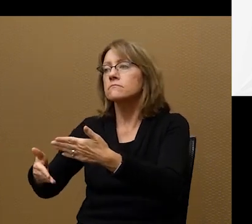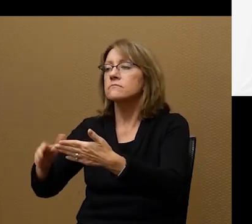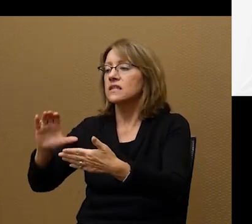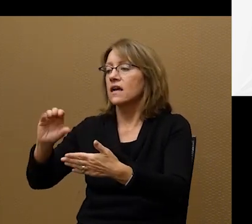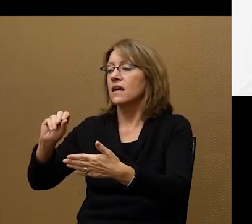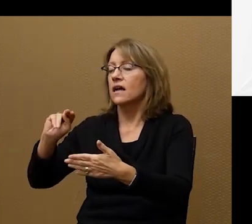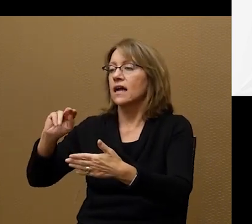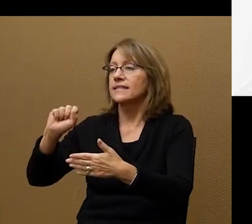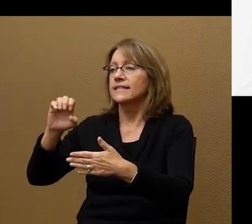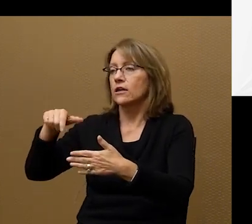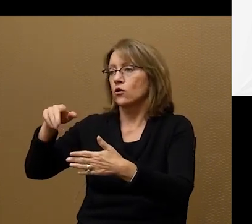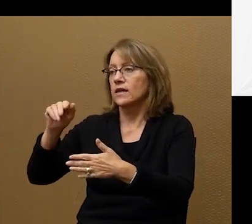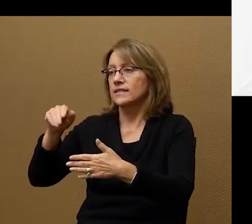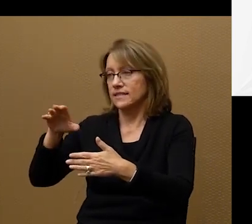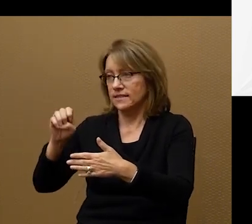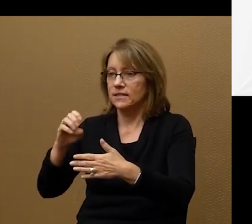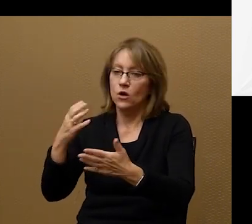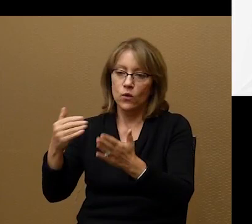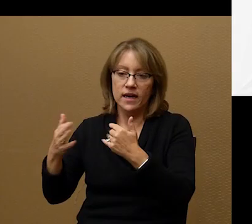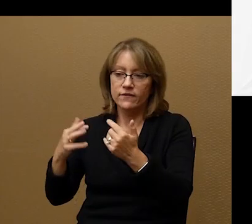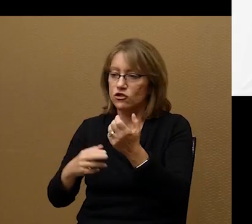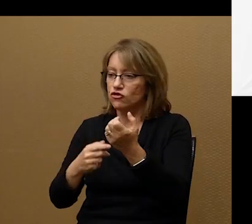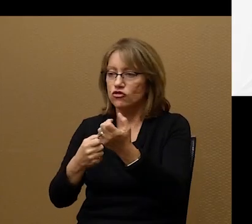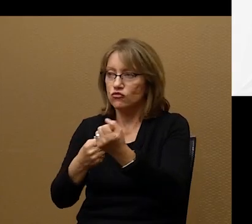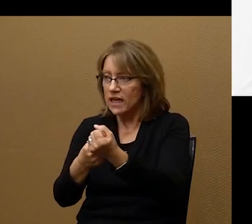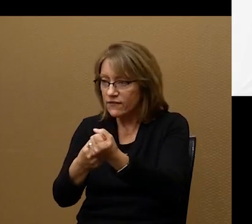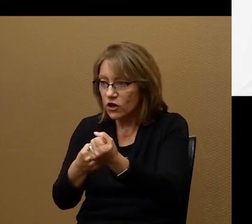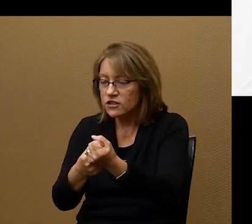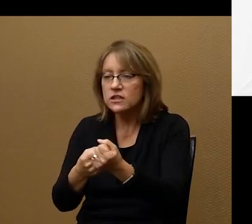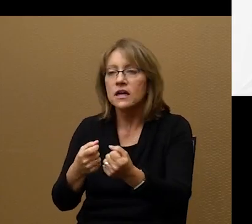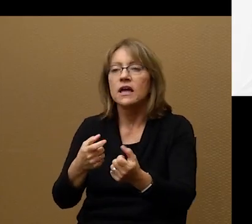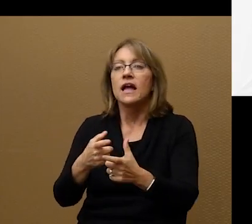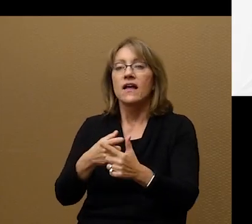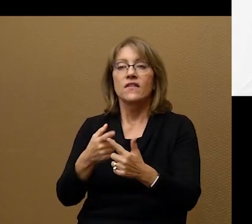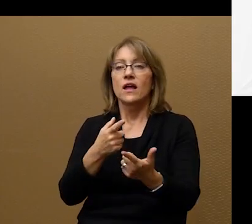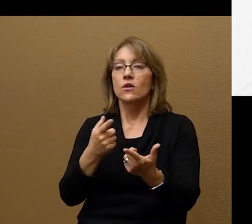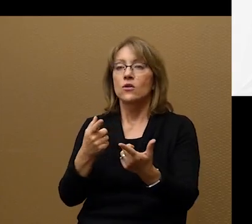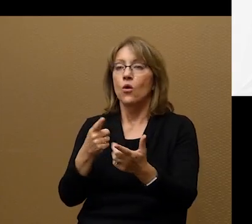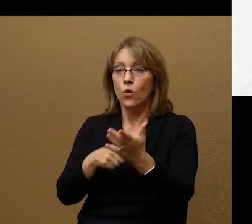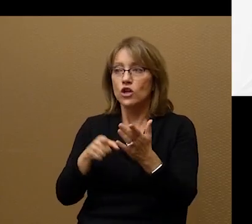typically what they got reinforced by, and then what you did to address that.